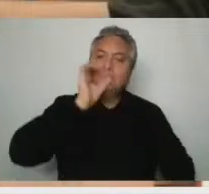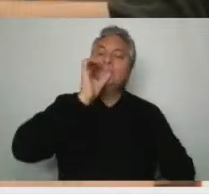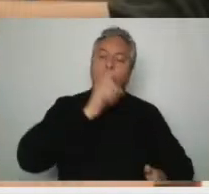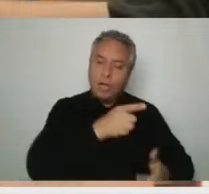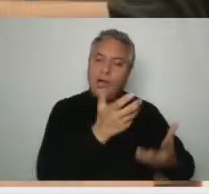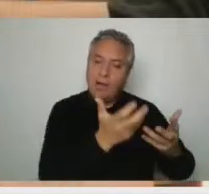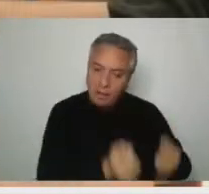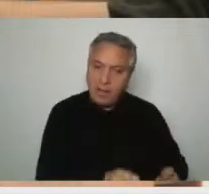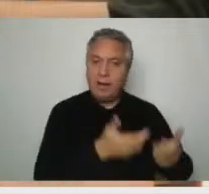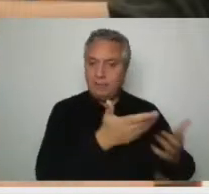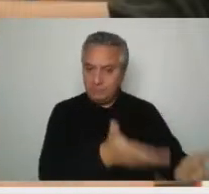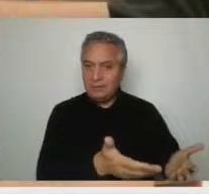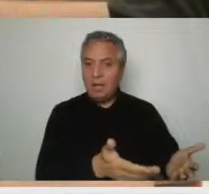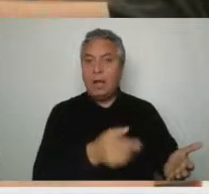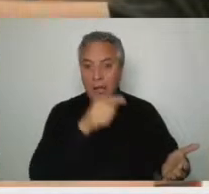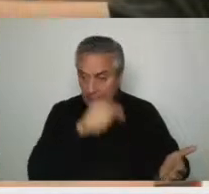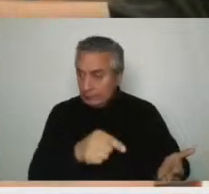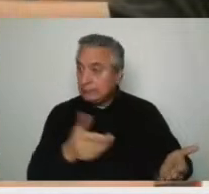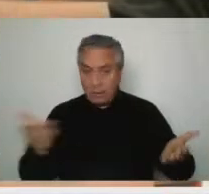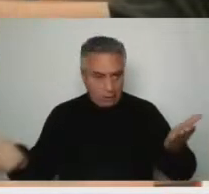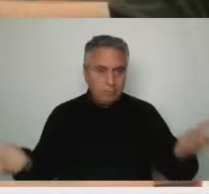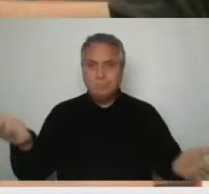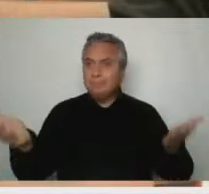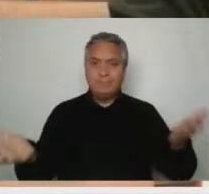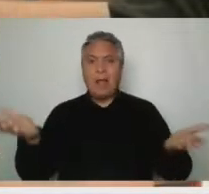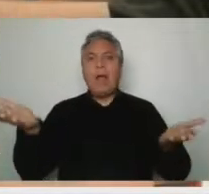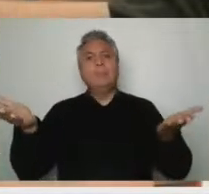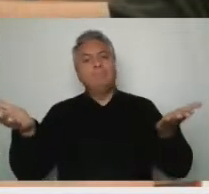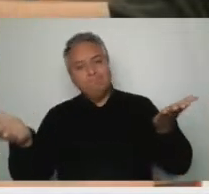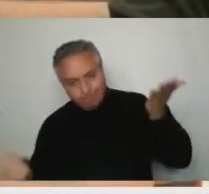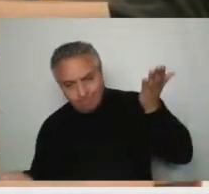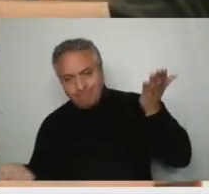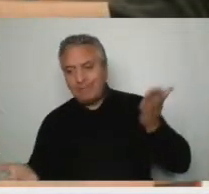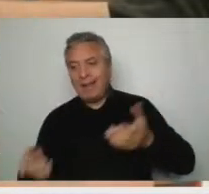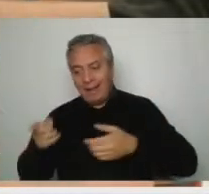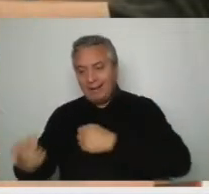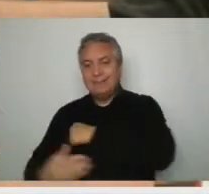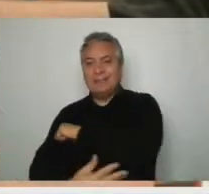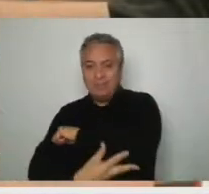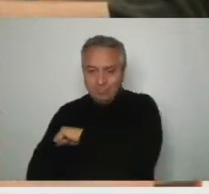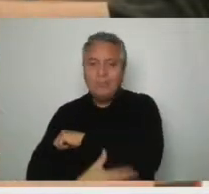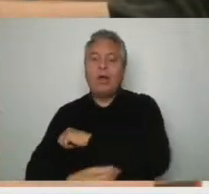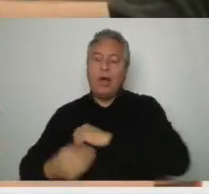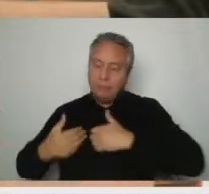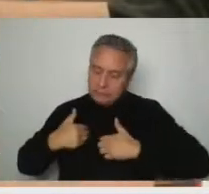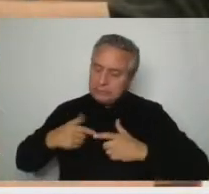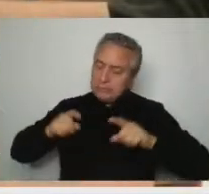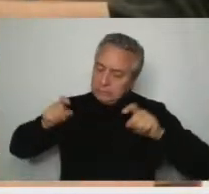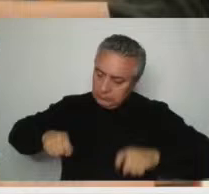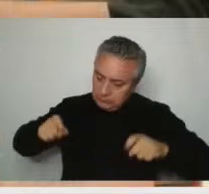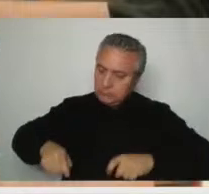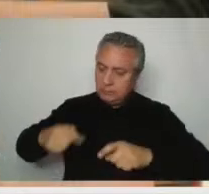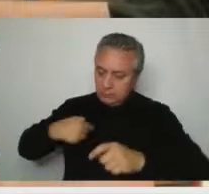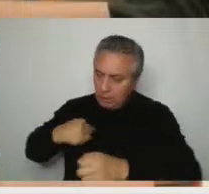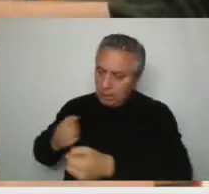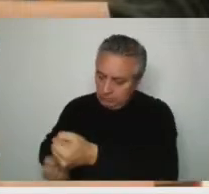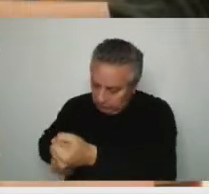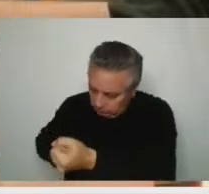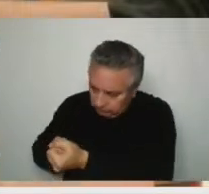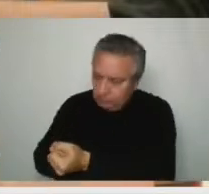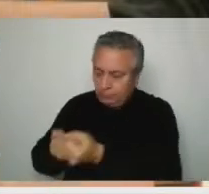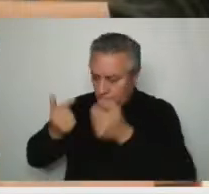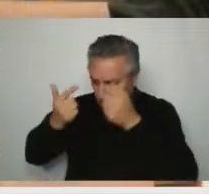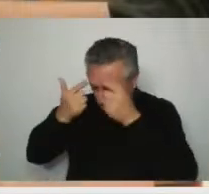services. So it's clear that poverty and extreme poverty call for urgent